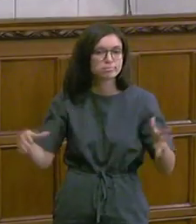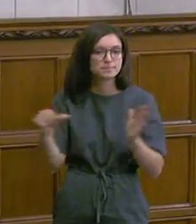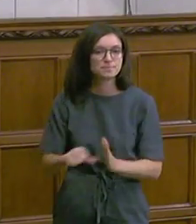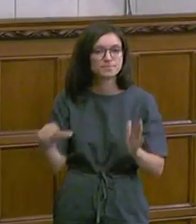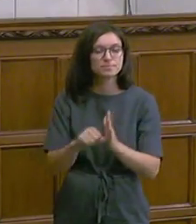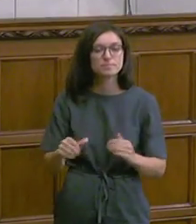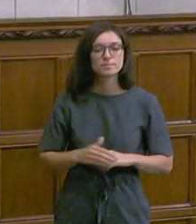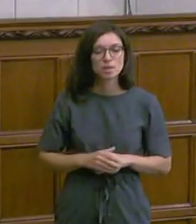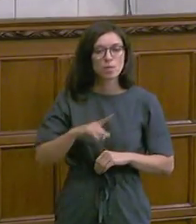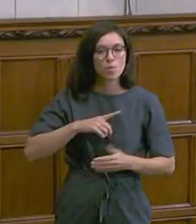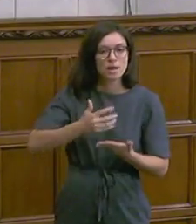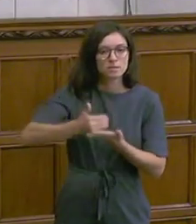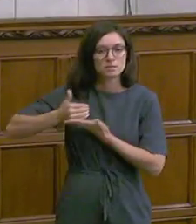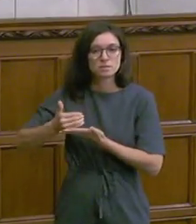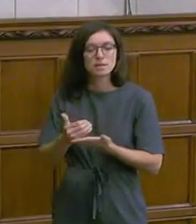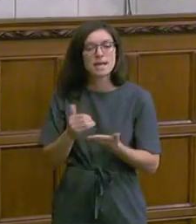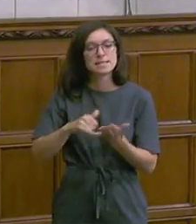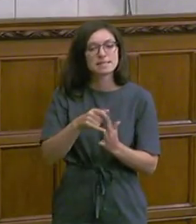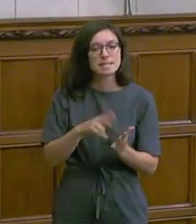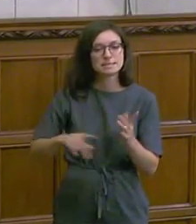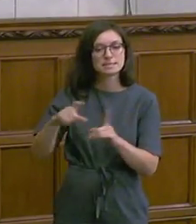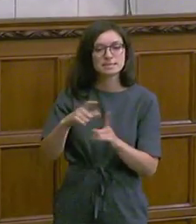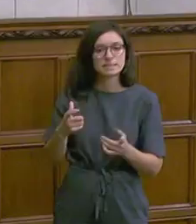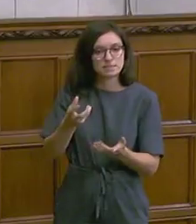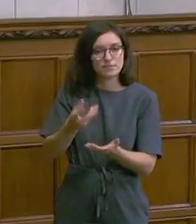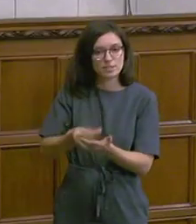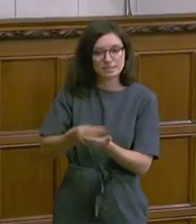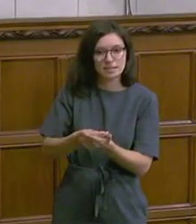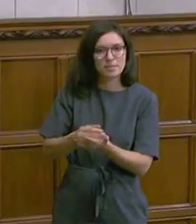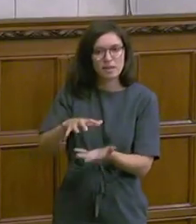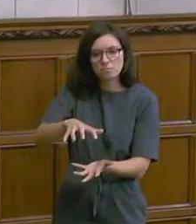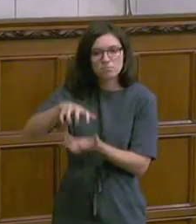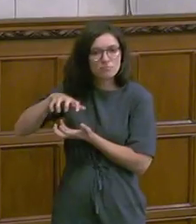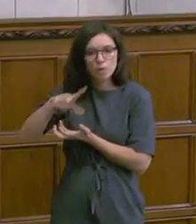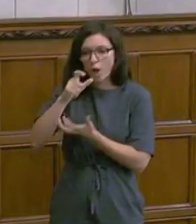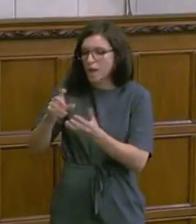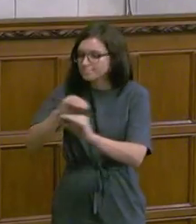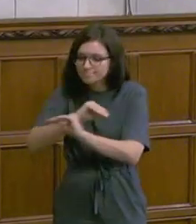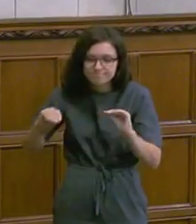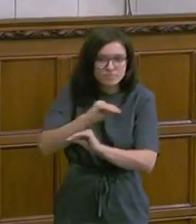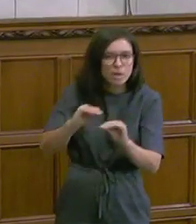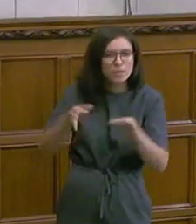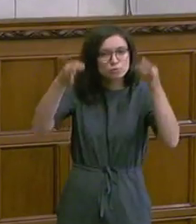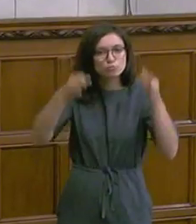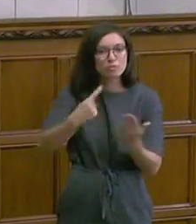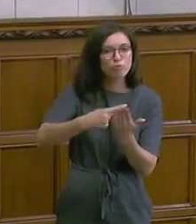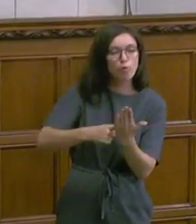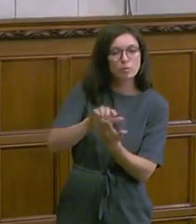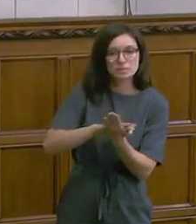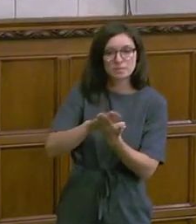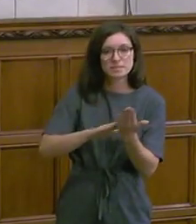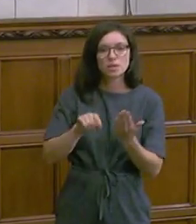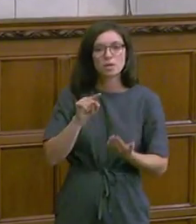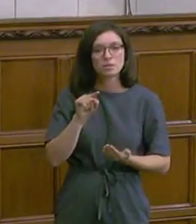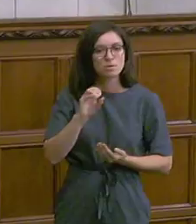to ring-fence SEND funding is an inflexible policy, whereby strict rules mean that only